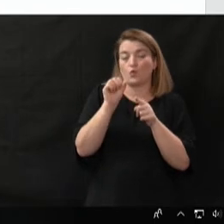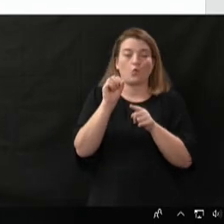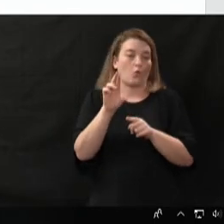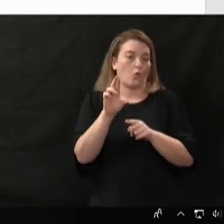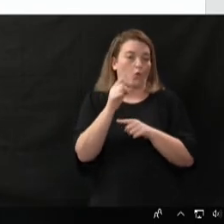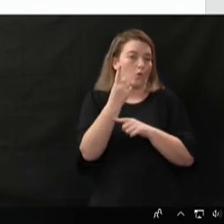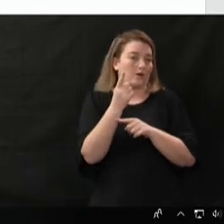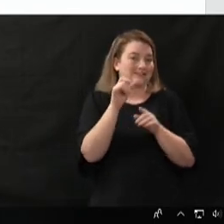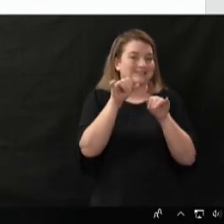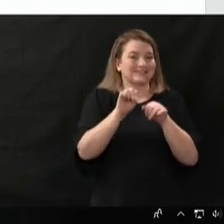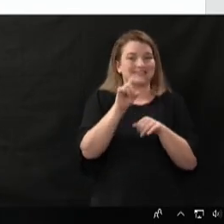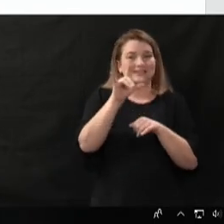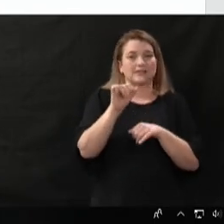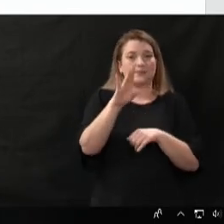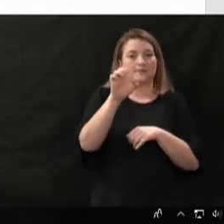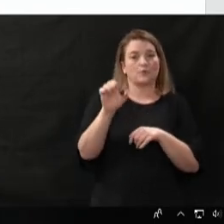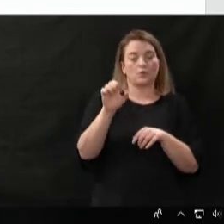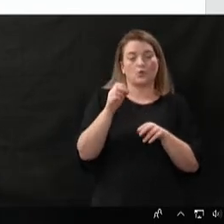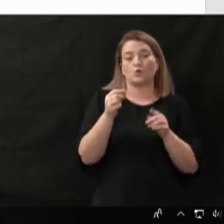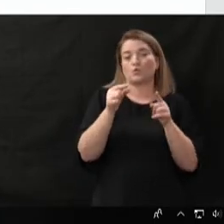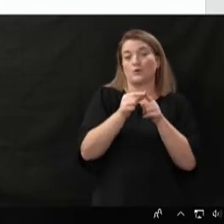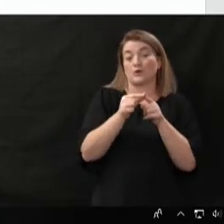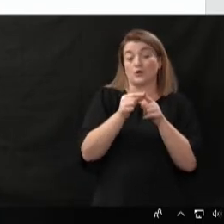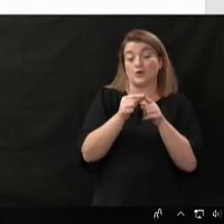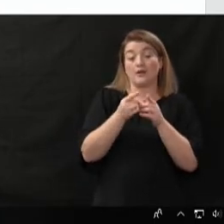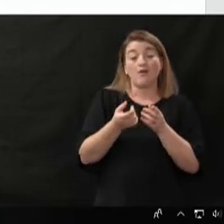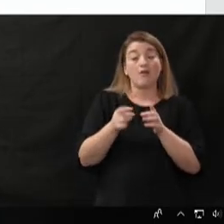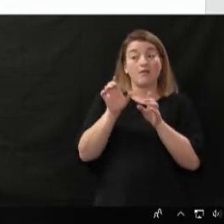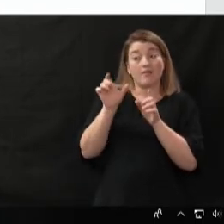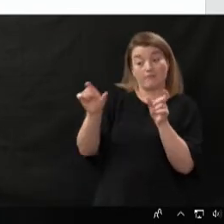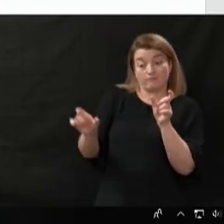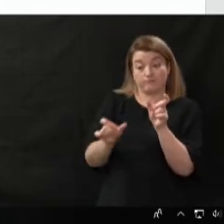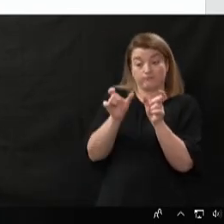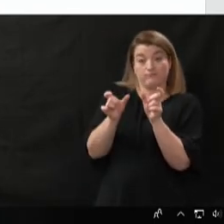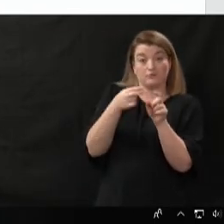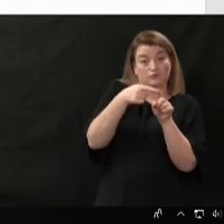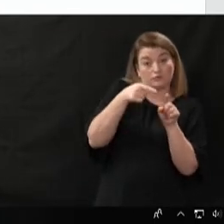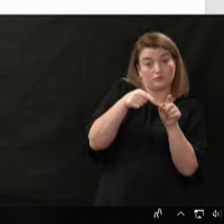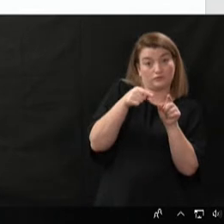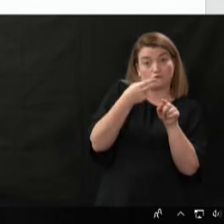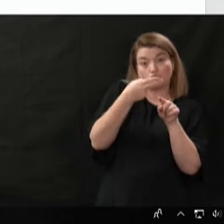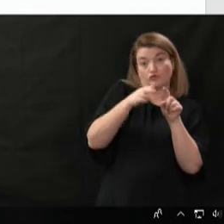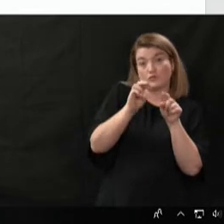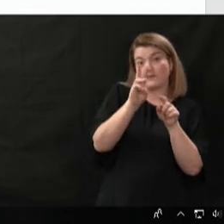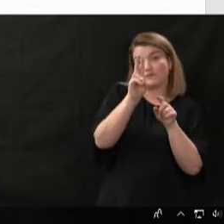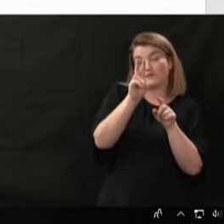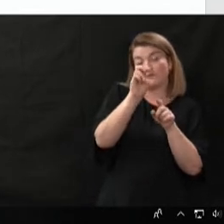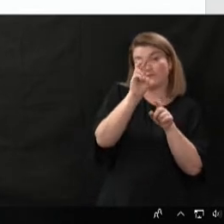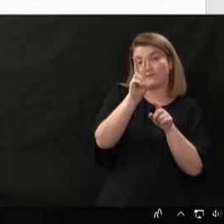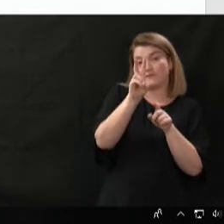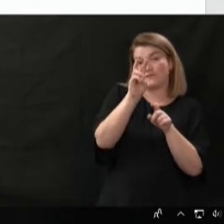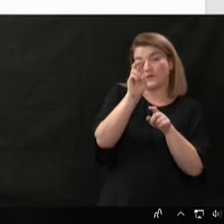word right after a short vowel, and those are called short vowel protectors.